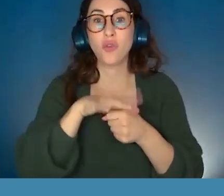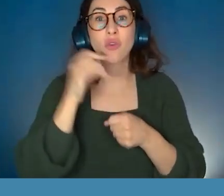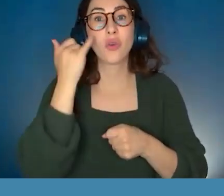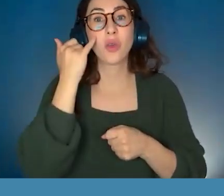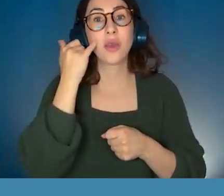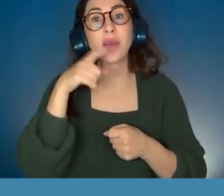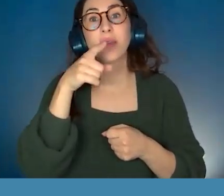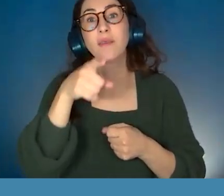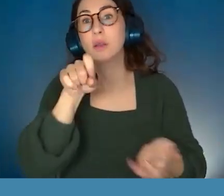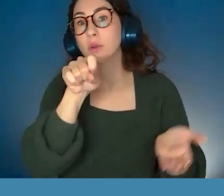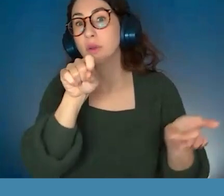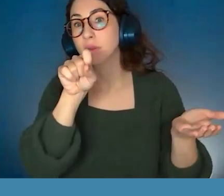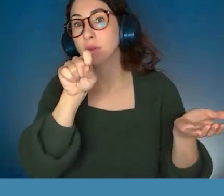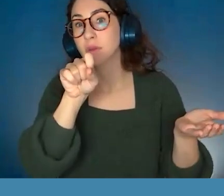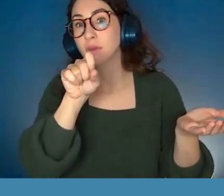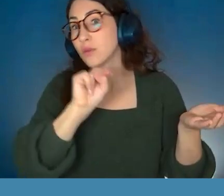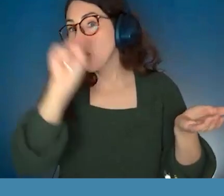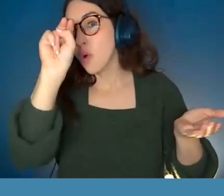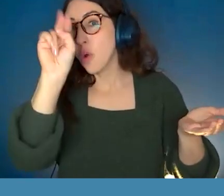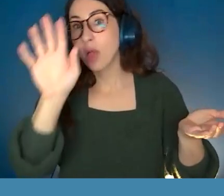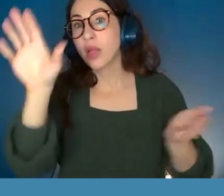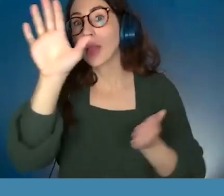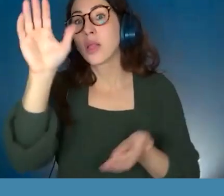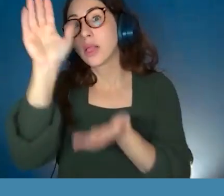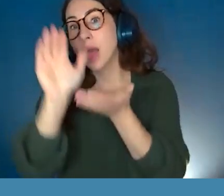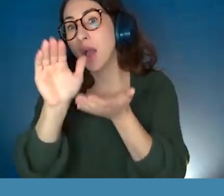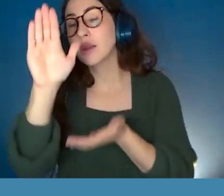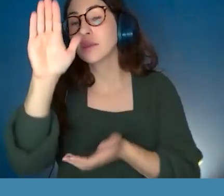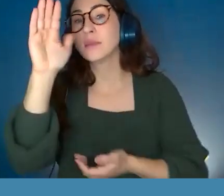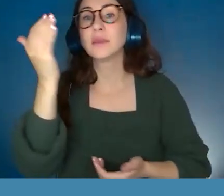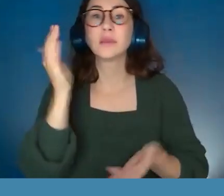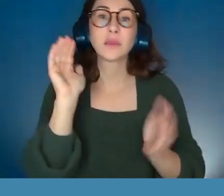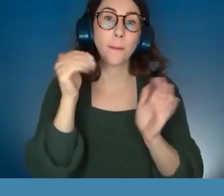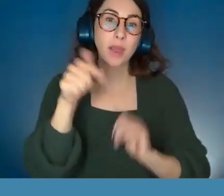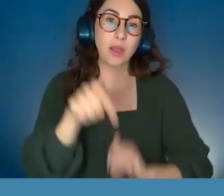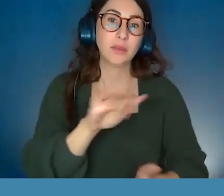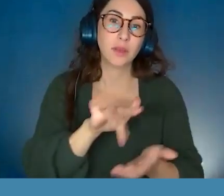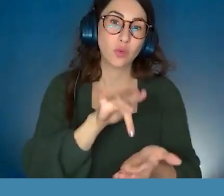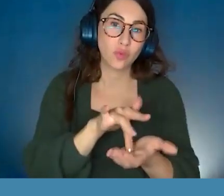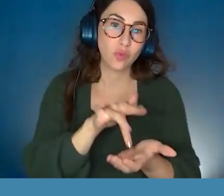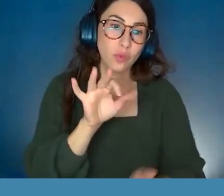Panhandle, there might not be as many FACT teams as there are, say, in Central Florida.